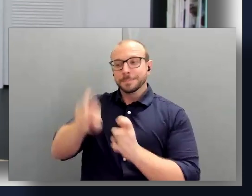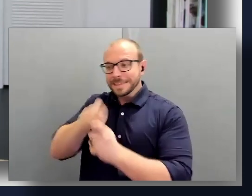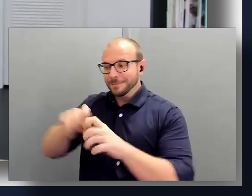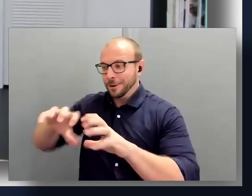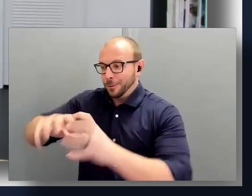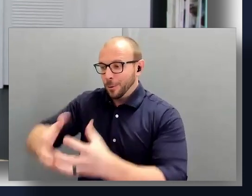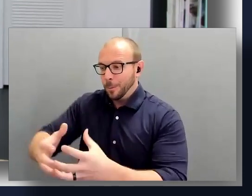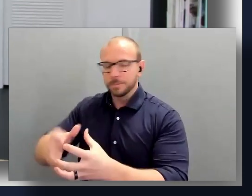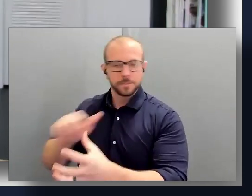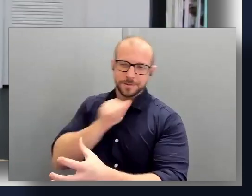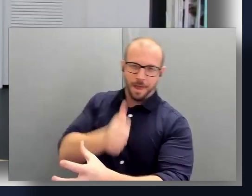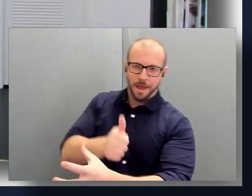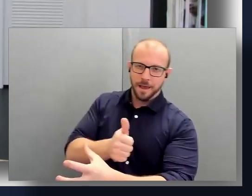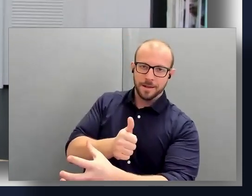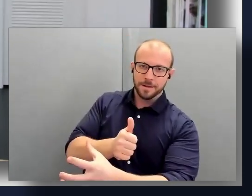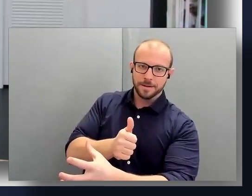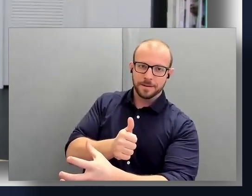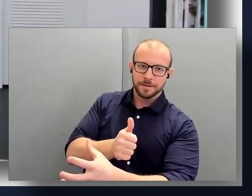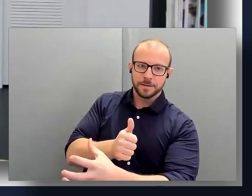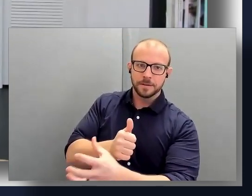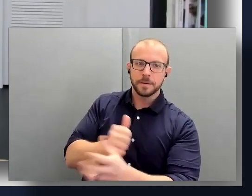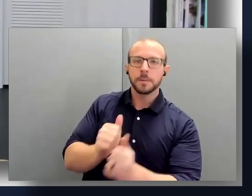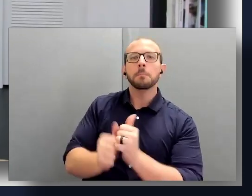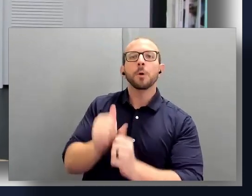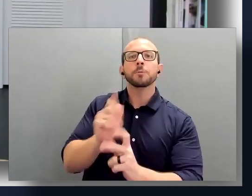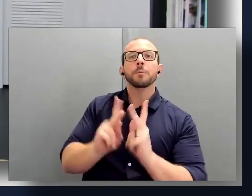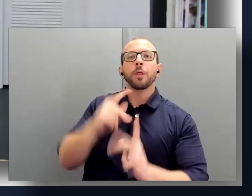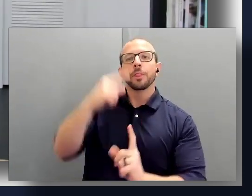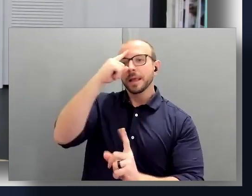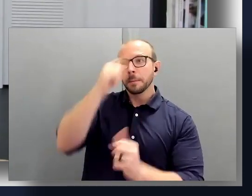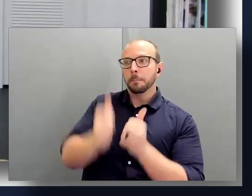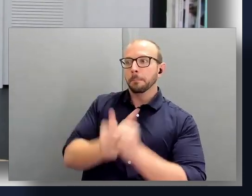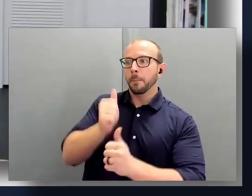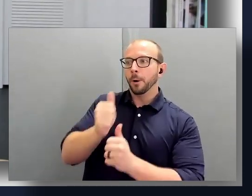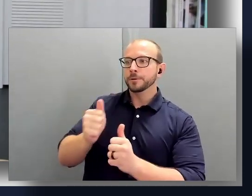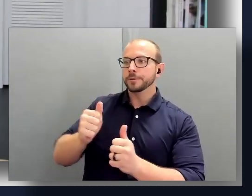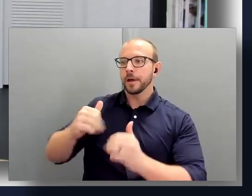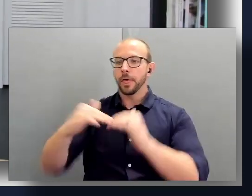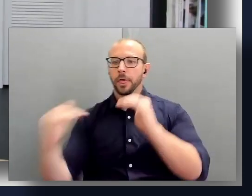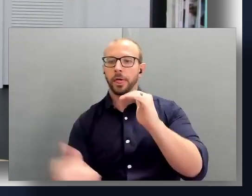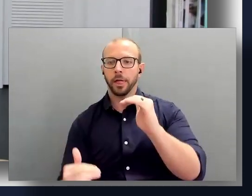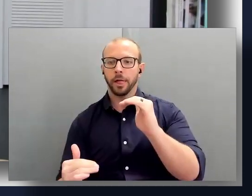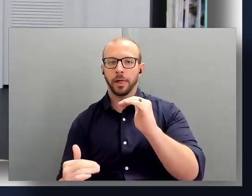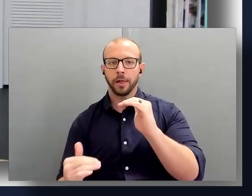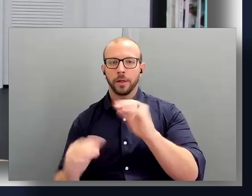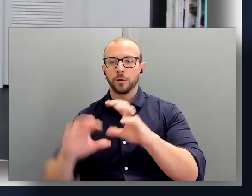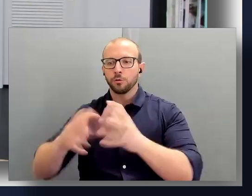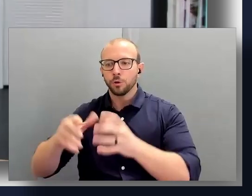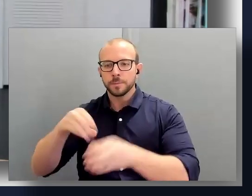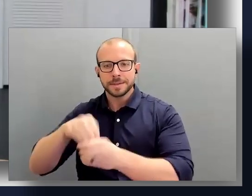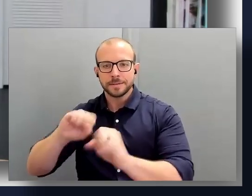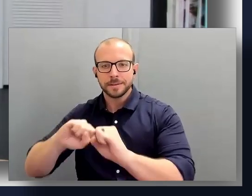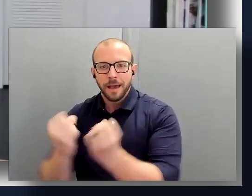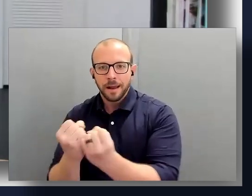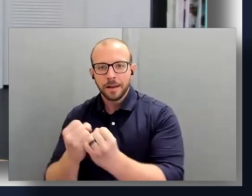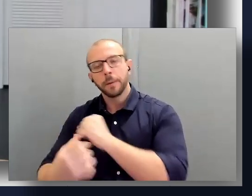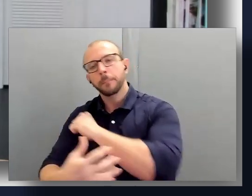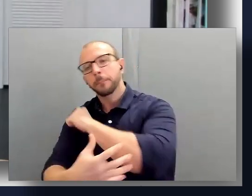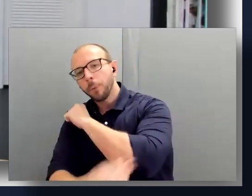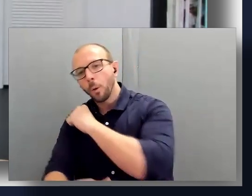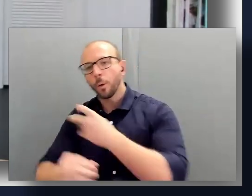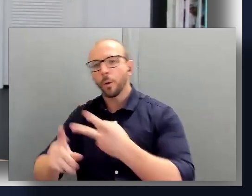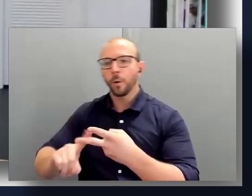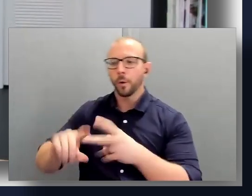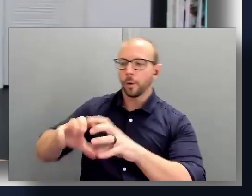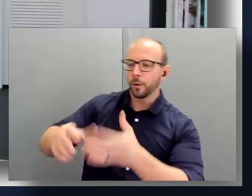people think. Most people think that it's the most disaffected groups in society. So it's the poorest groups in society. It's